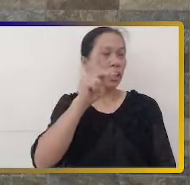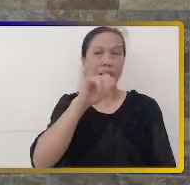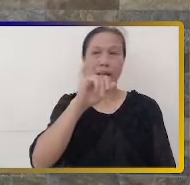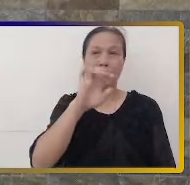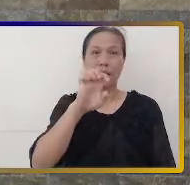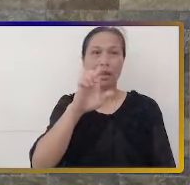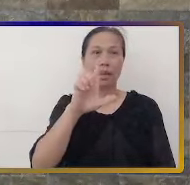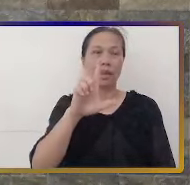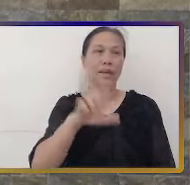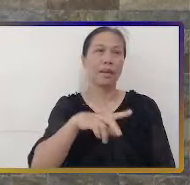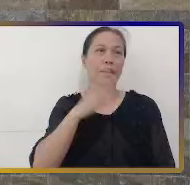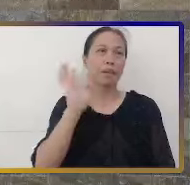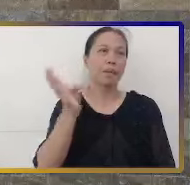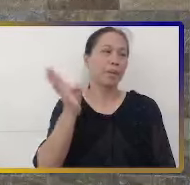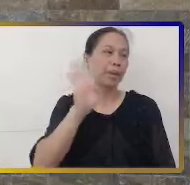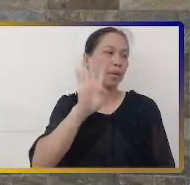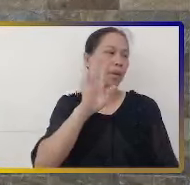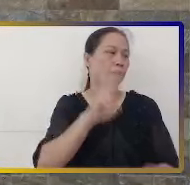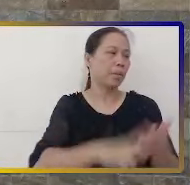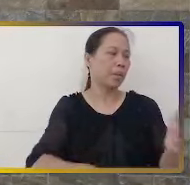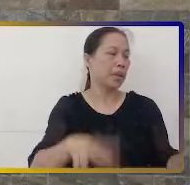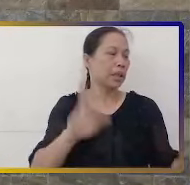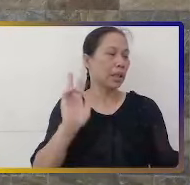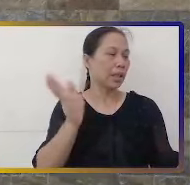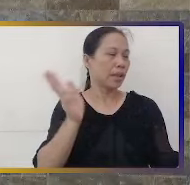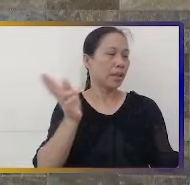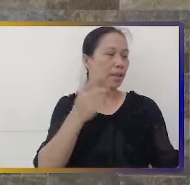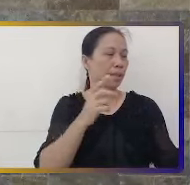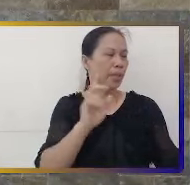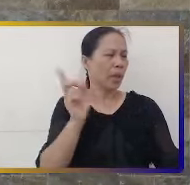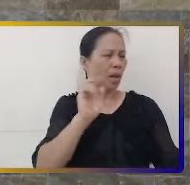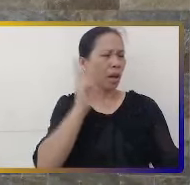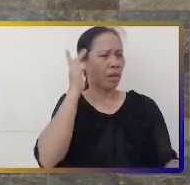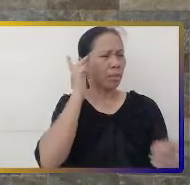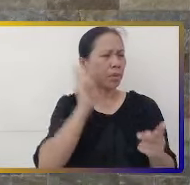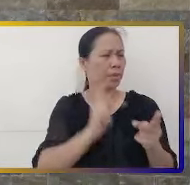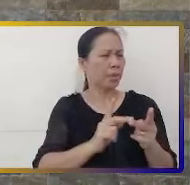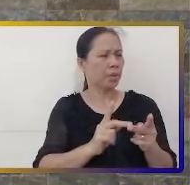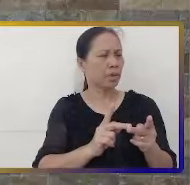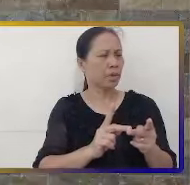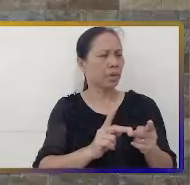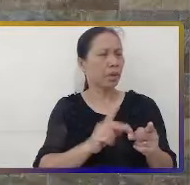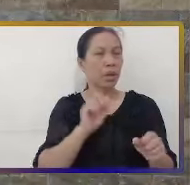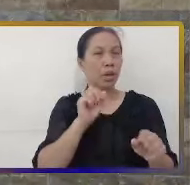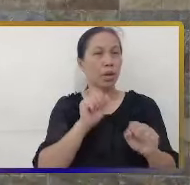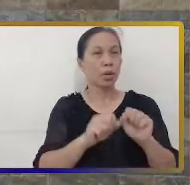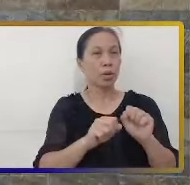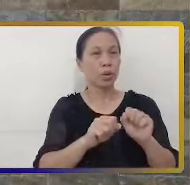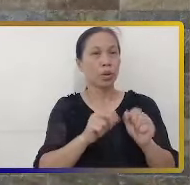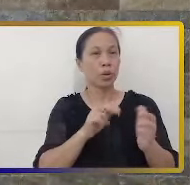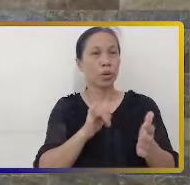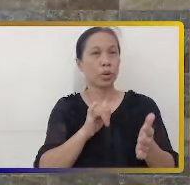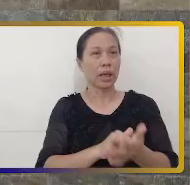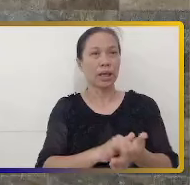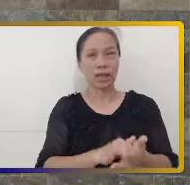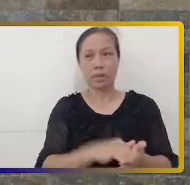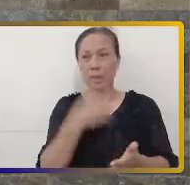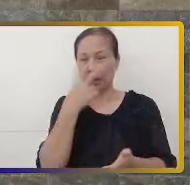30 Ano po ang ano po ang ang purpose niyan para machain ninyo yung inyong